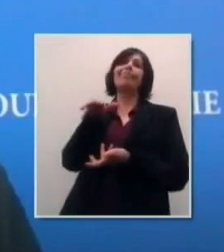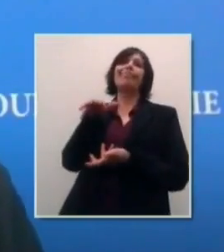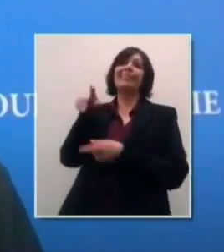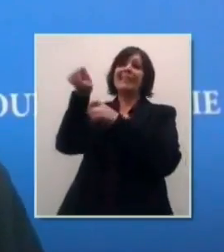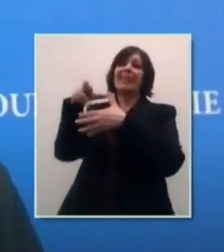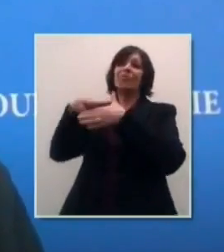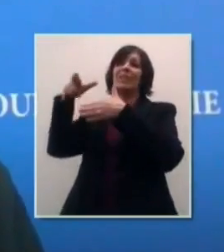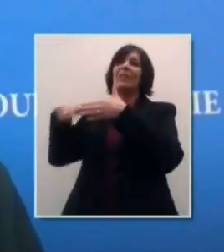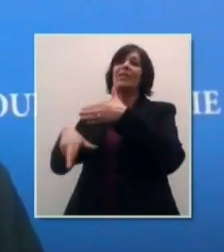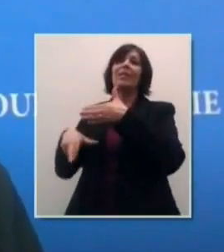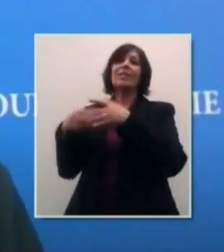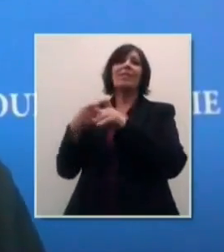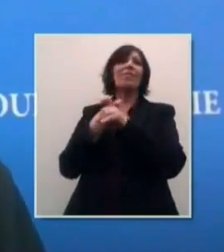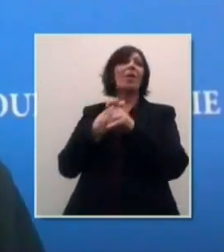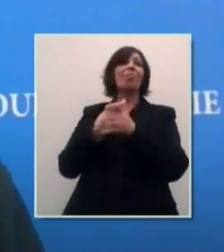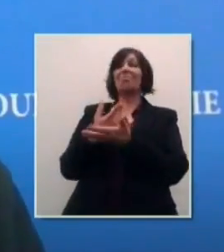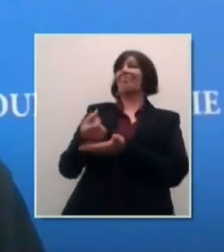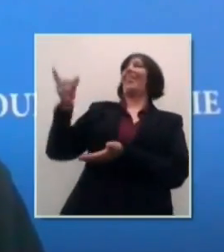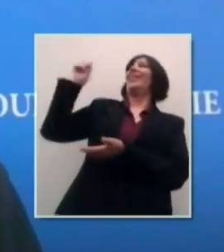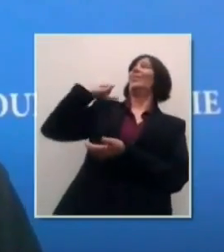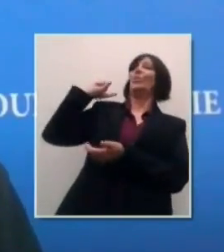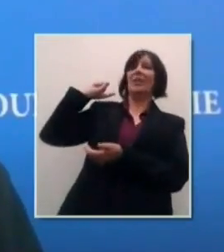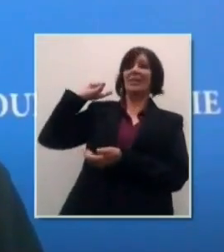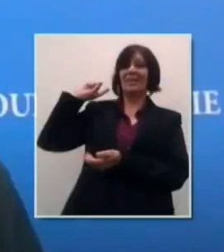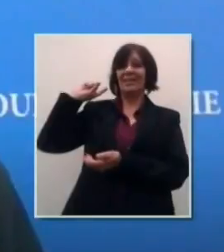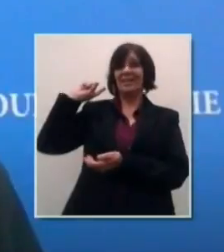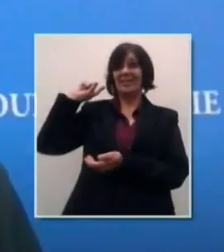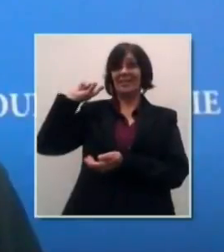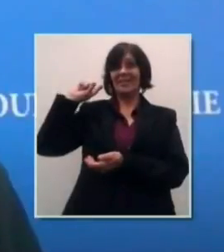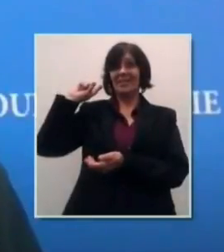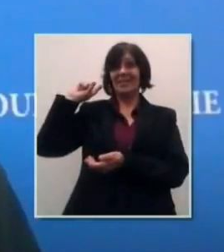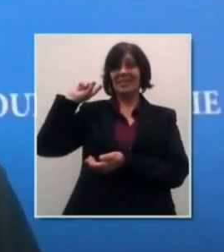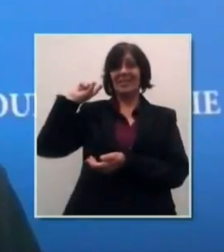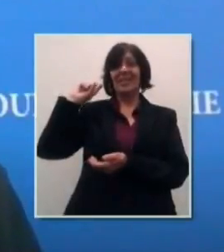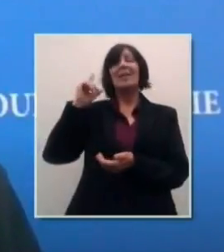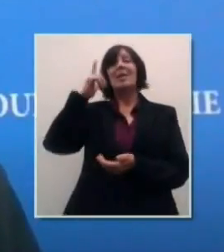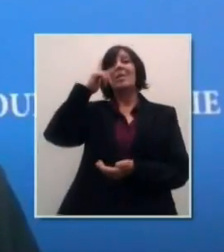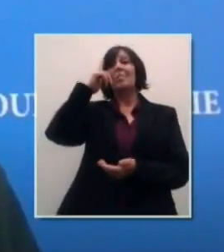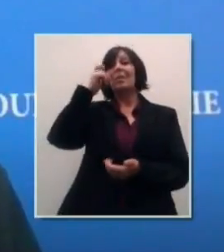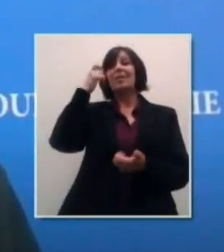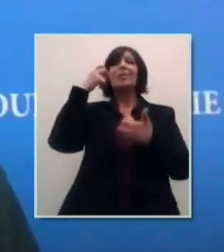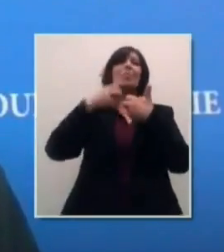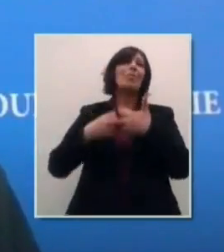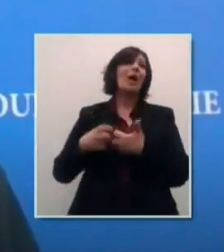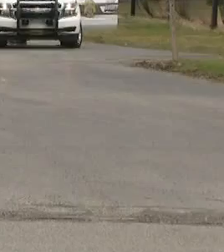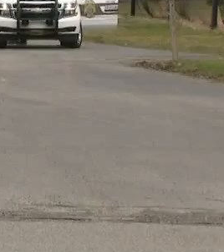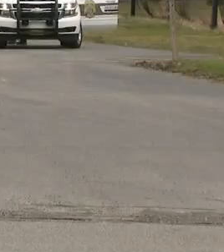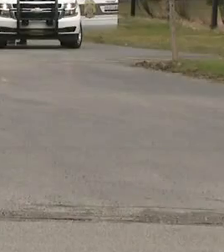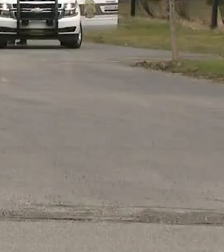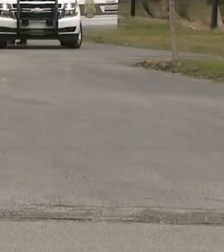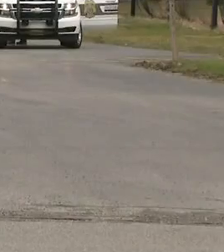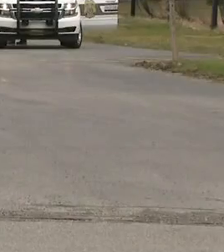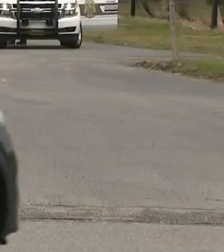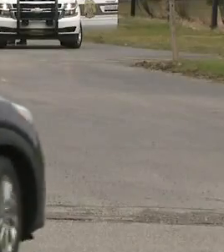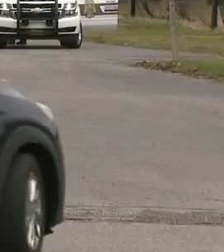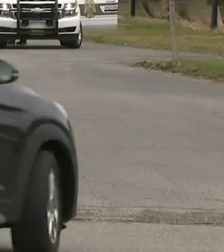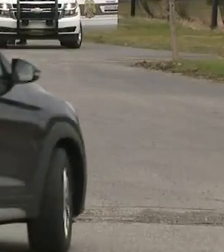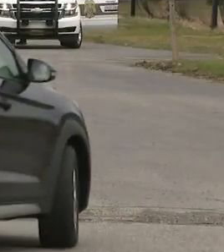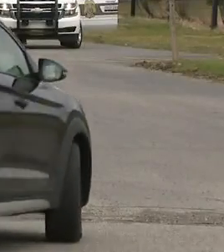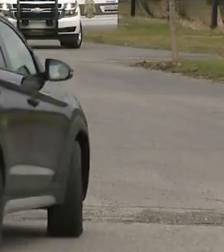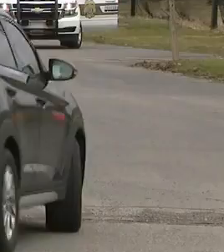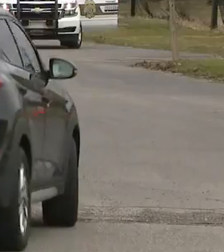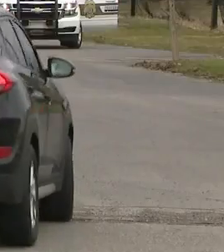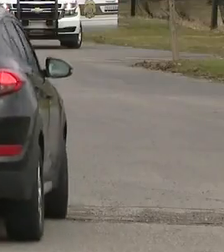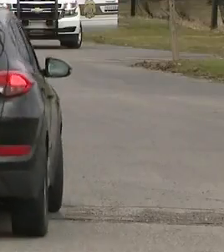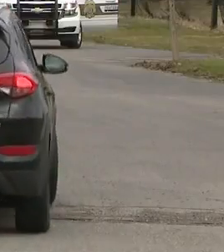test results from Quest, some of them dating back to Thursday because of problems with their delivery of it. And Poloncarz points out